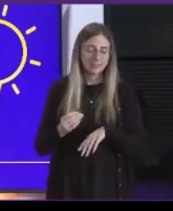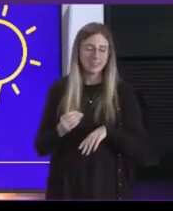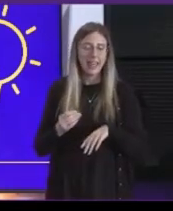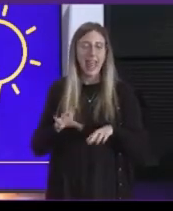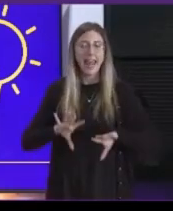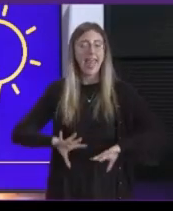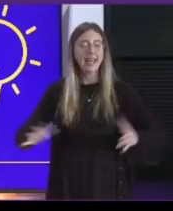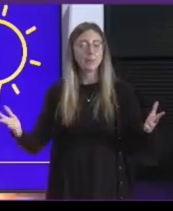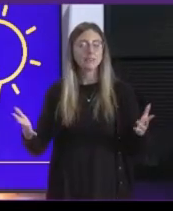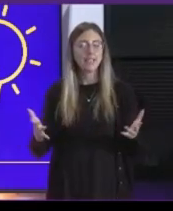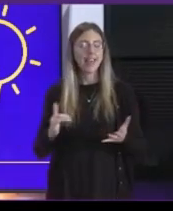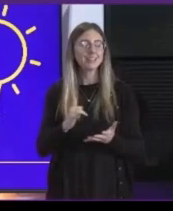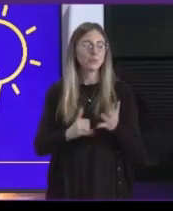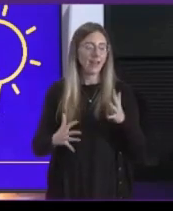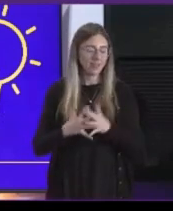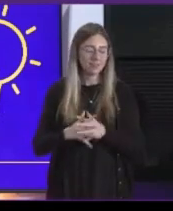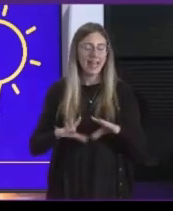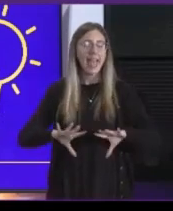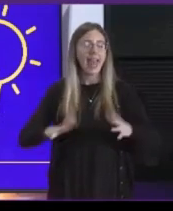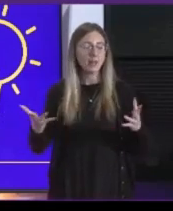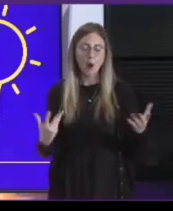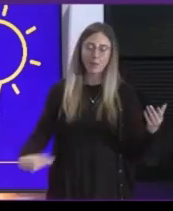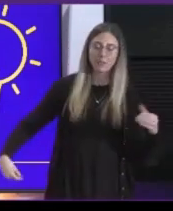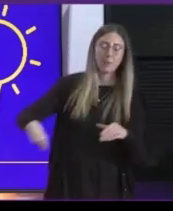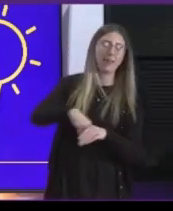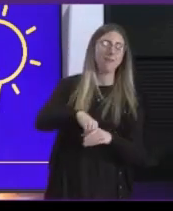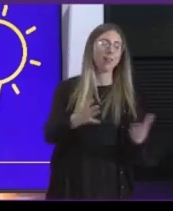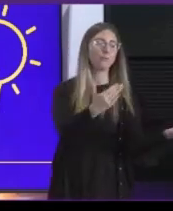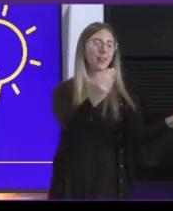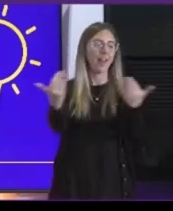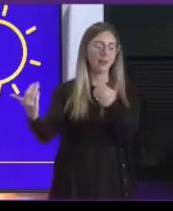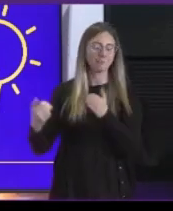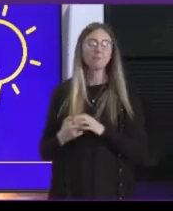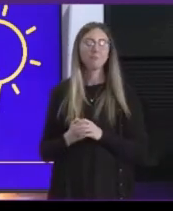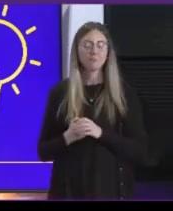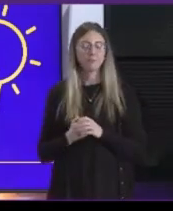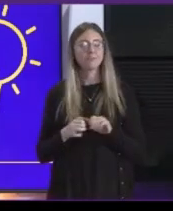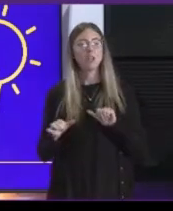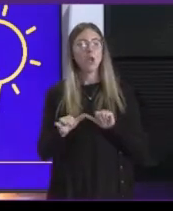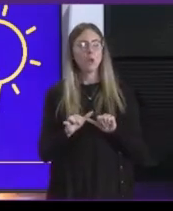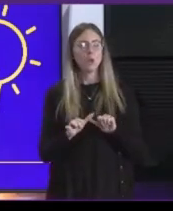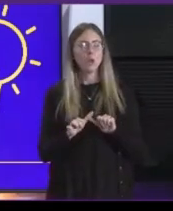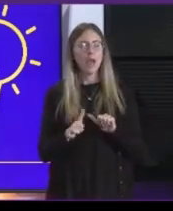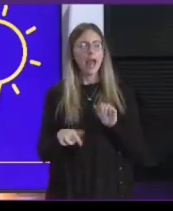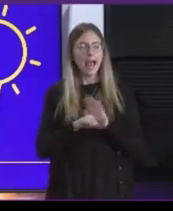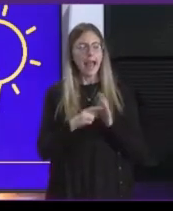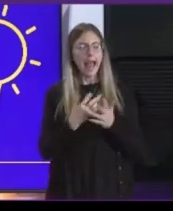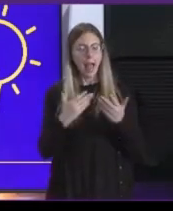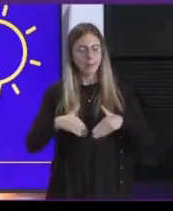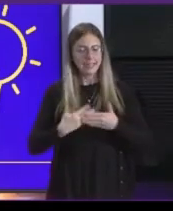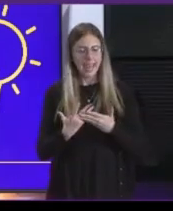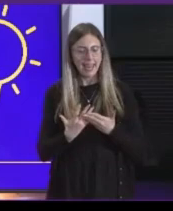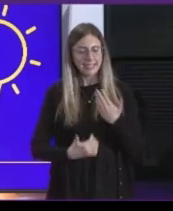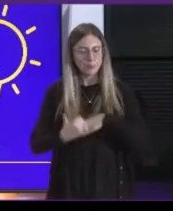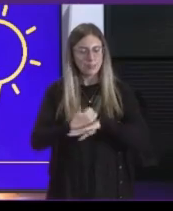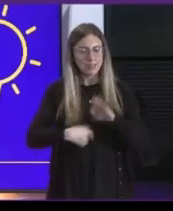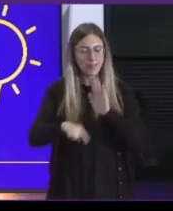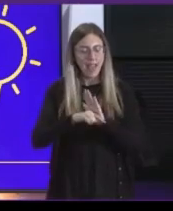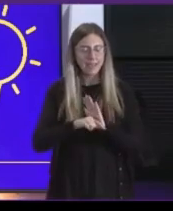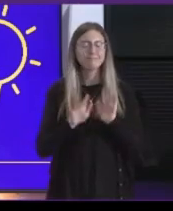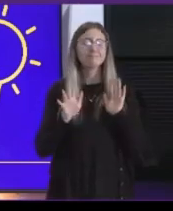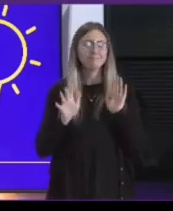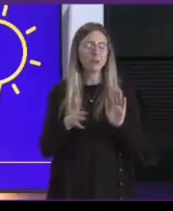who would like to be part of the family. So briefly introduce the Accessibility Act. How many days did I have? So it's